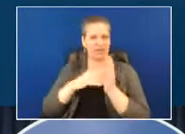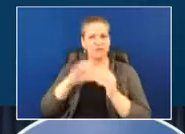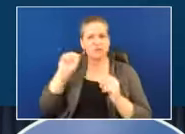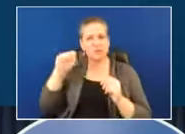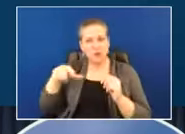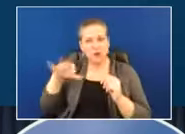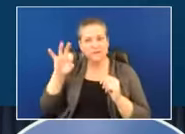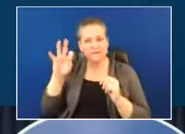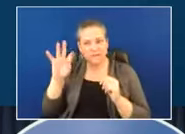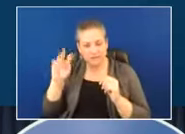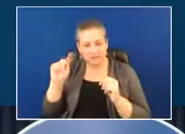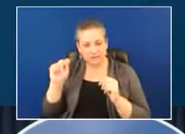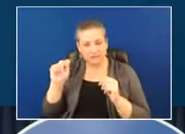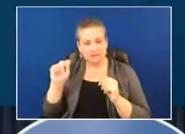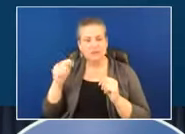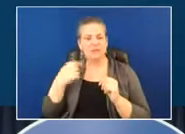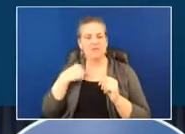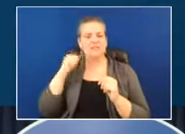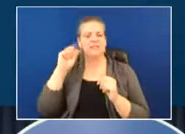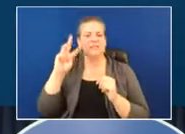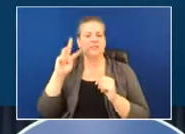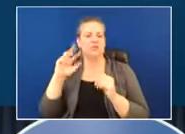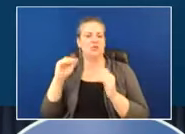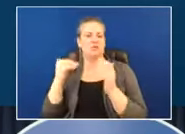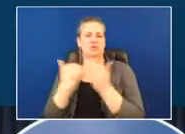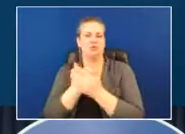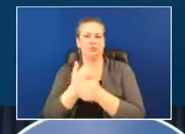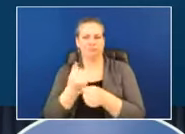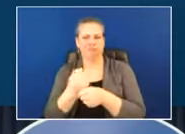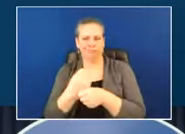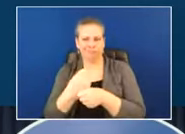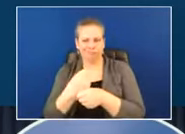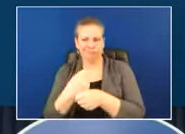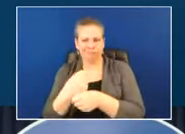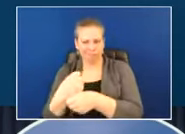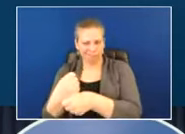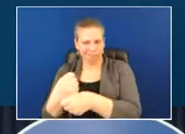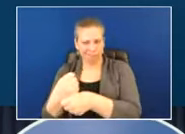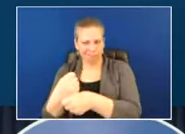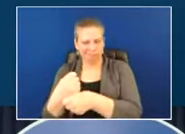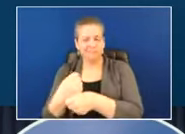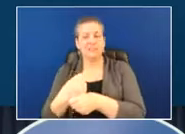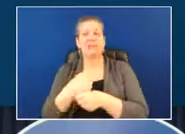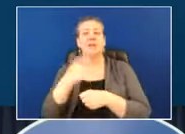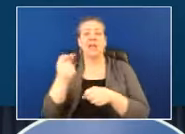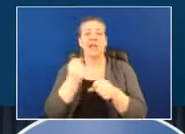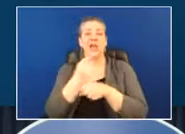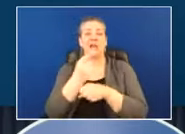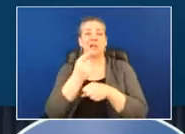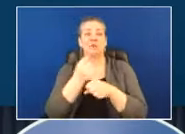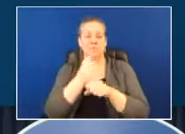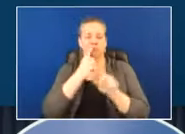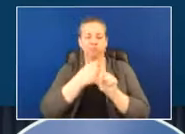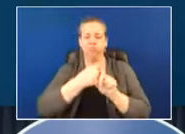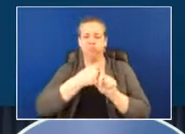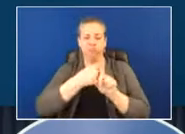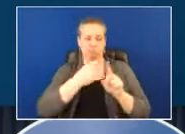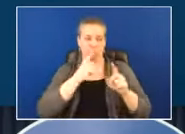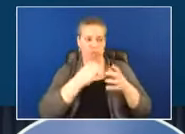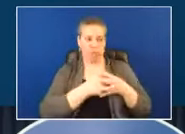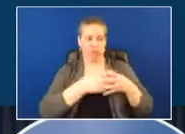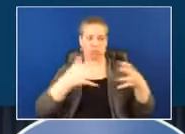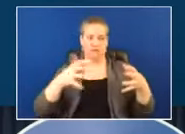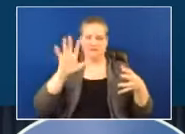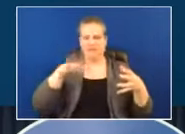new fermenters along with other improvements. The upgrades will increase the operation's annual capacity by approximately